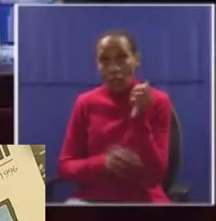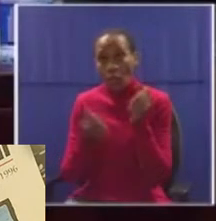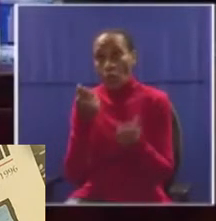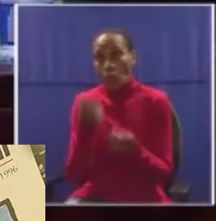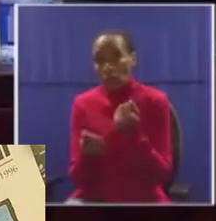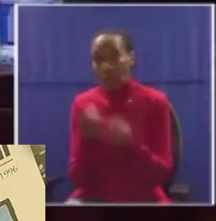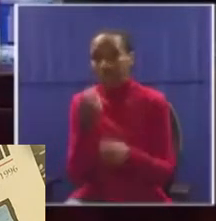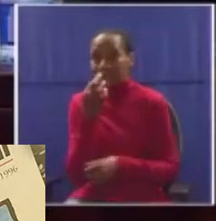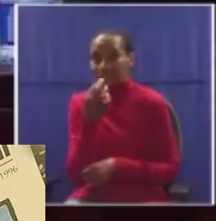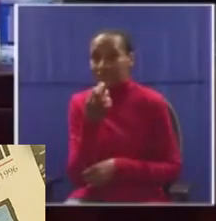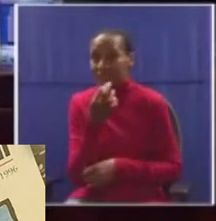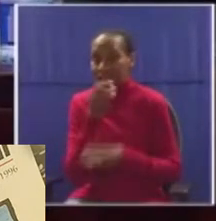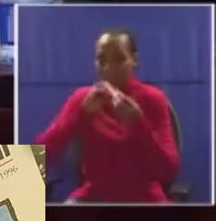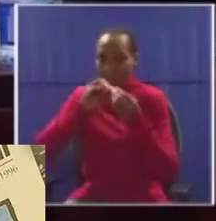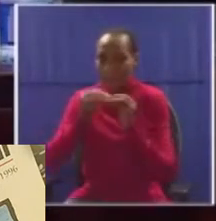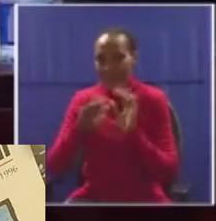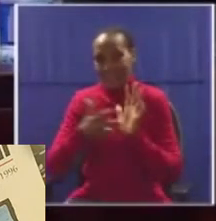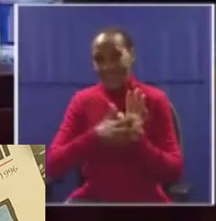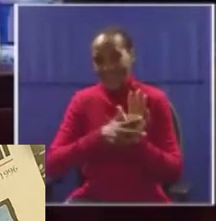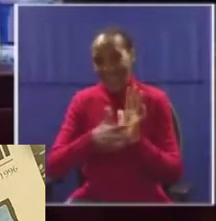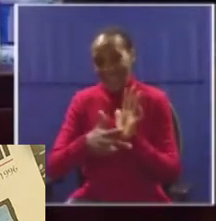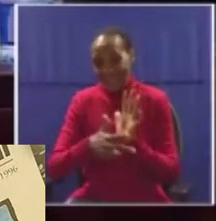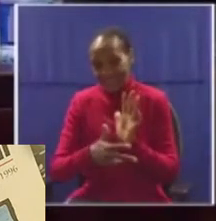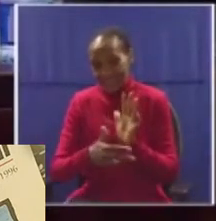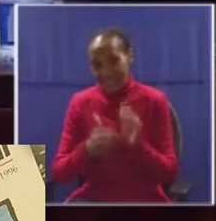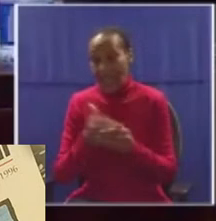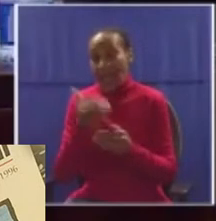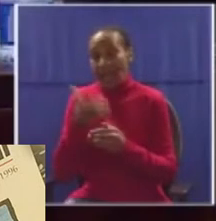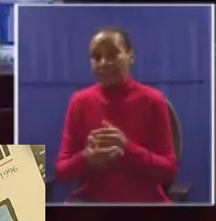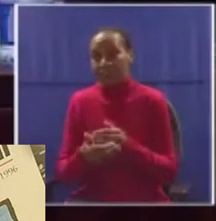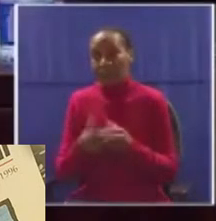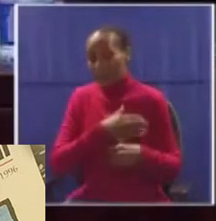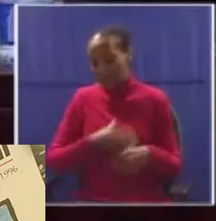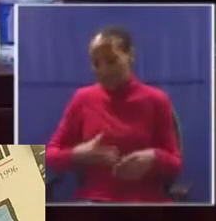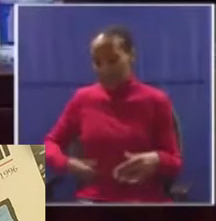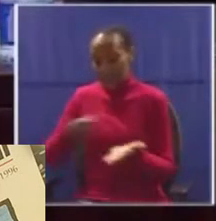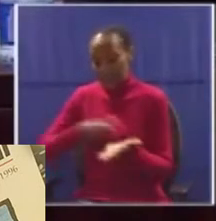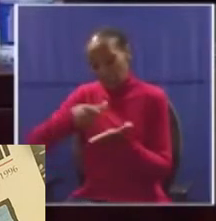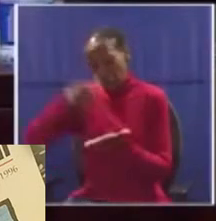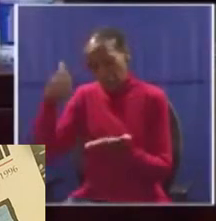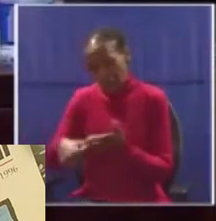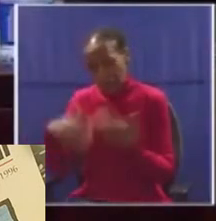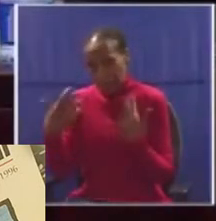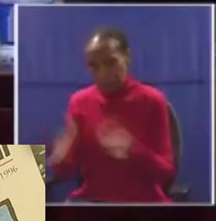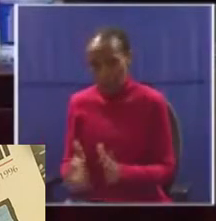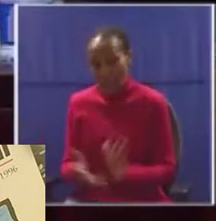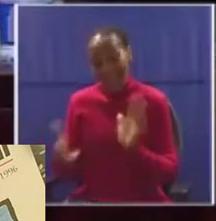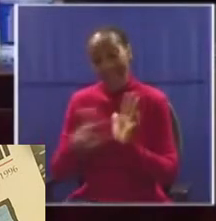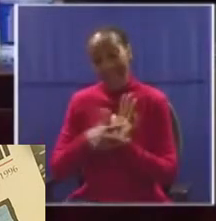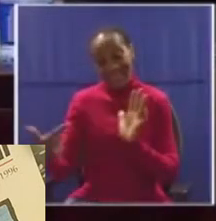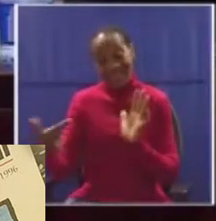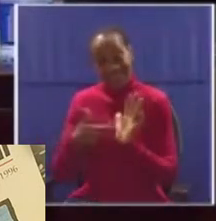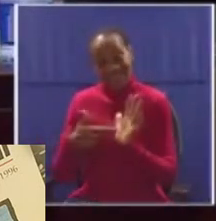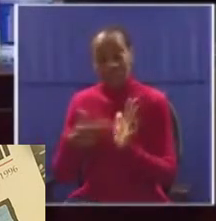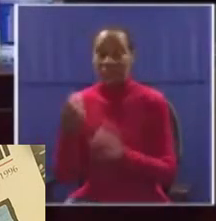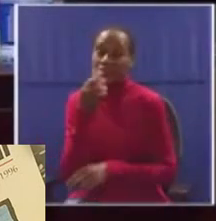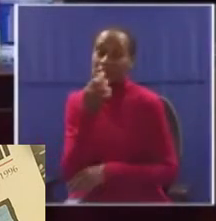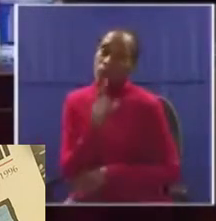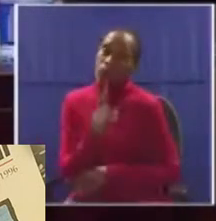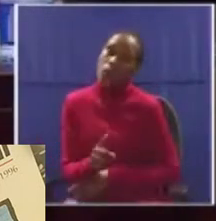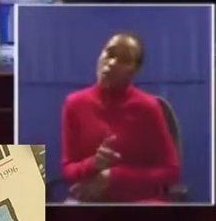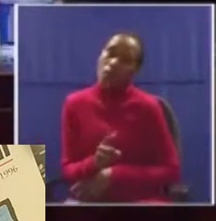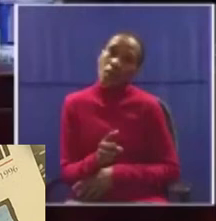activities amended act commenced after being signed by the president this act expands the